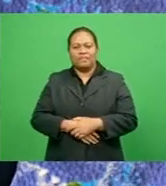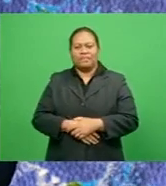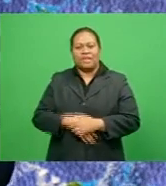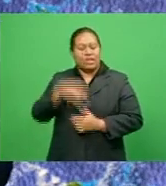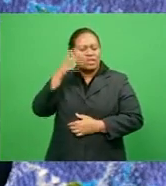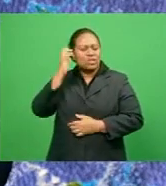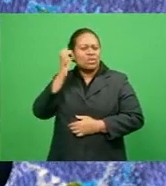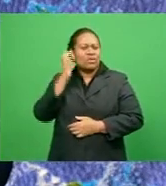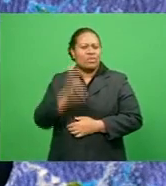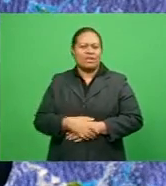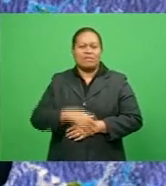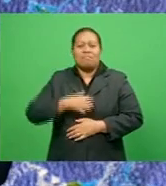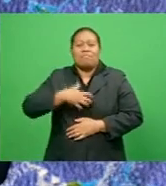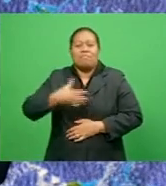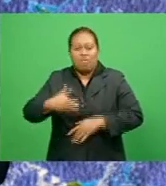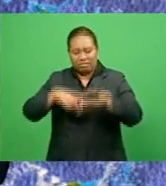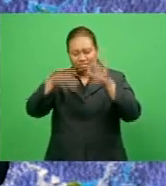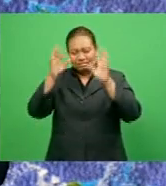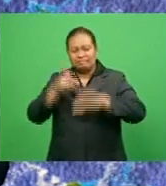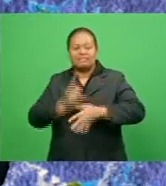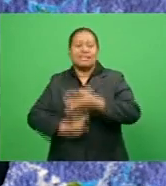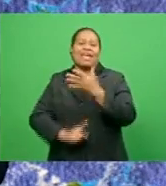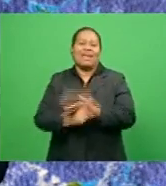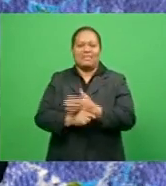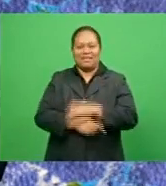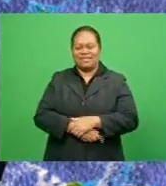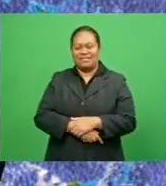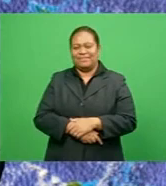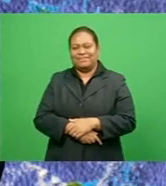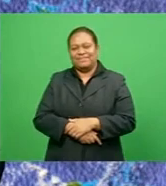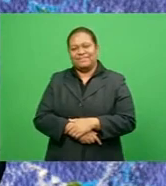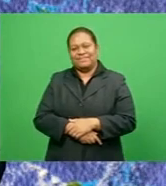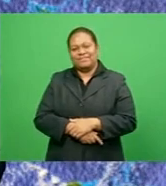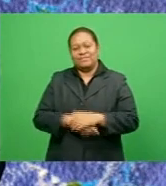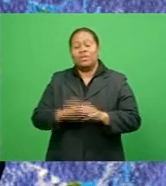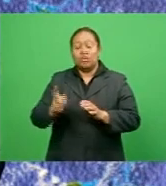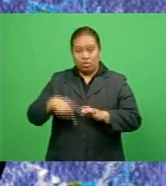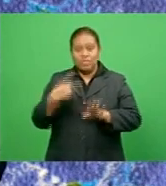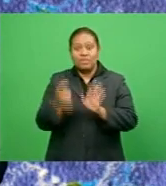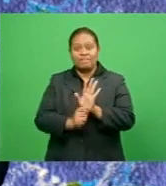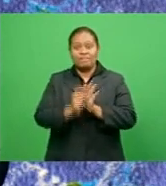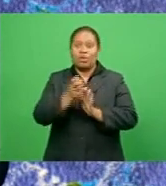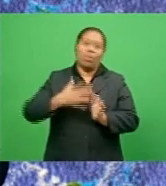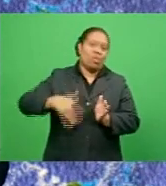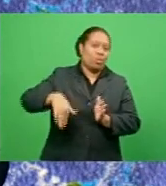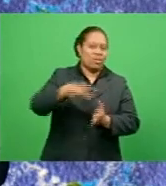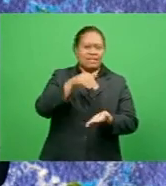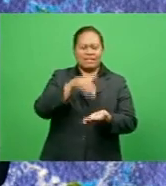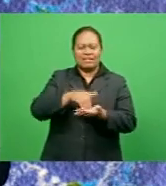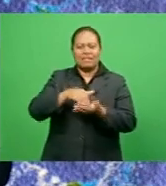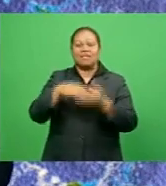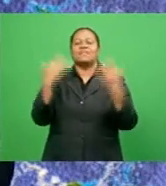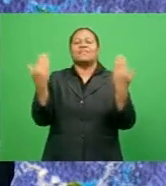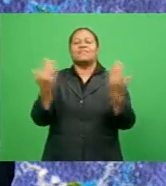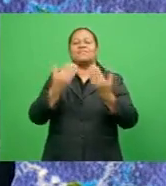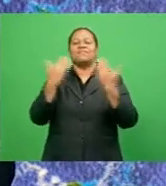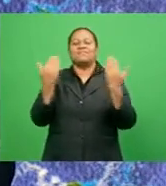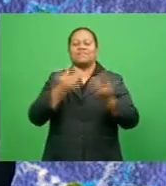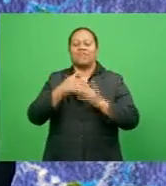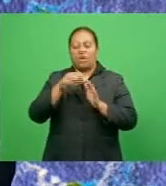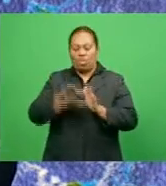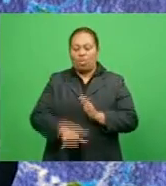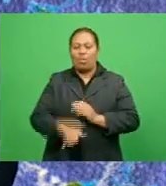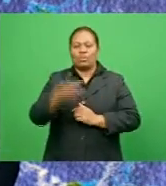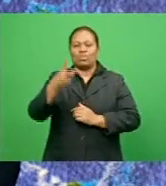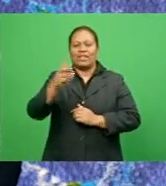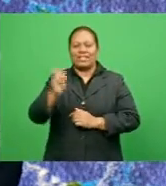say, there is more showers headed towards us. Tomorrow's temps, all centers remain calm and cool in the lower 20